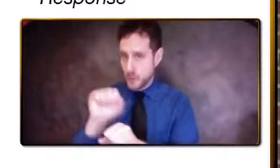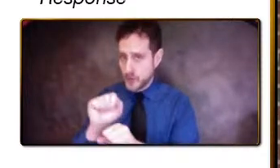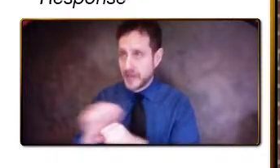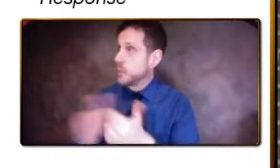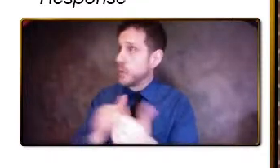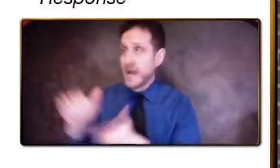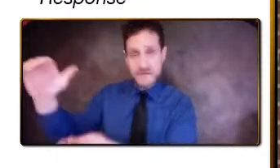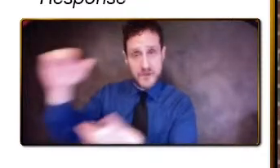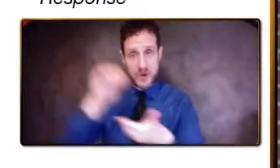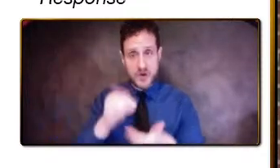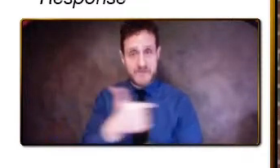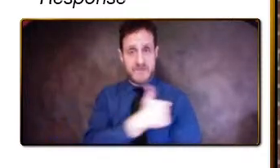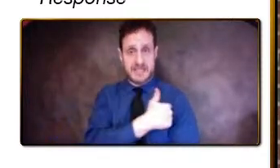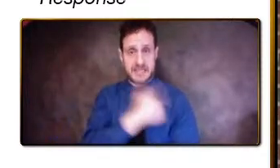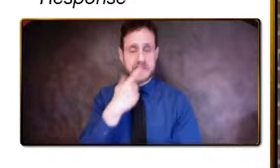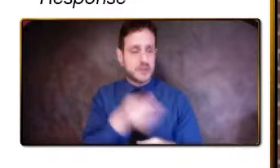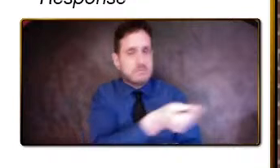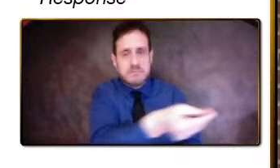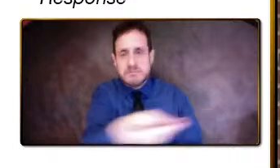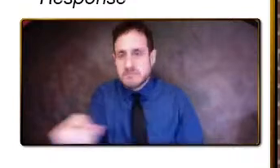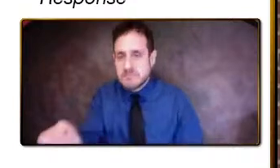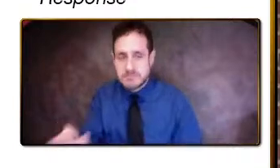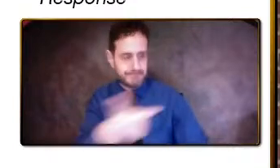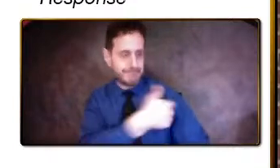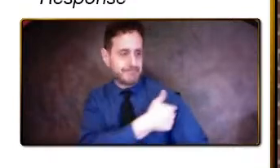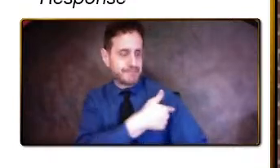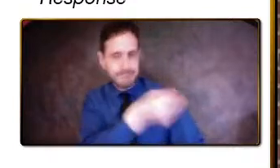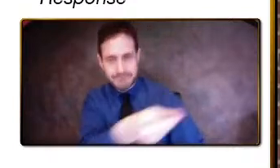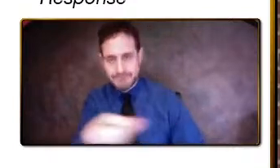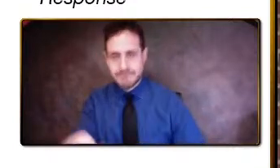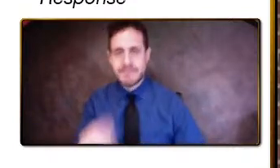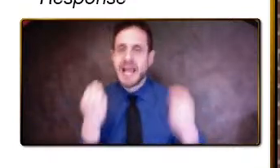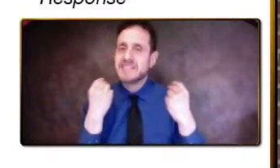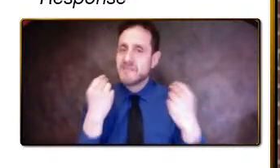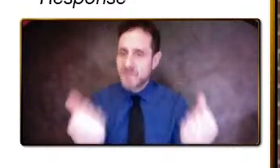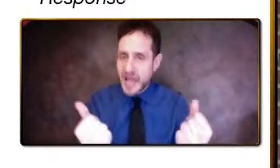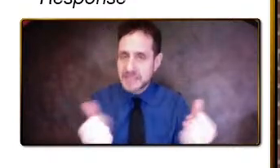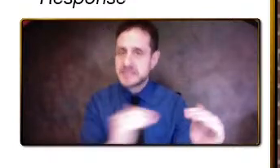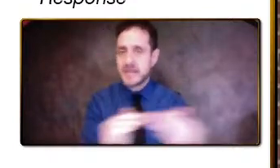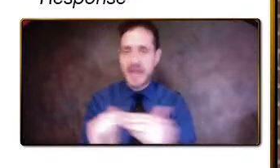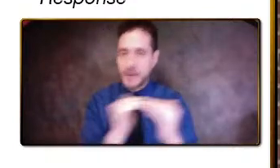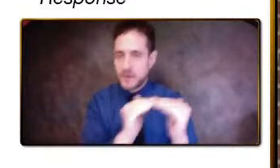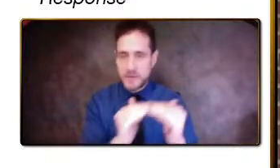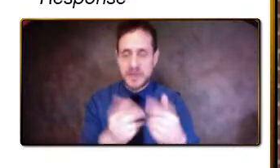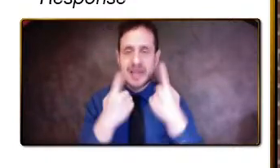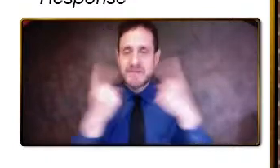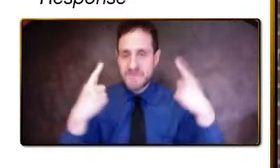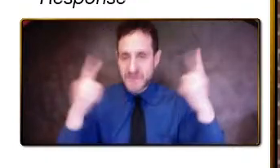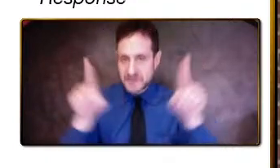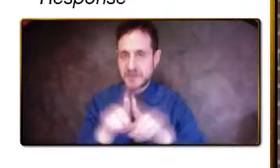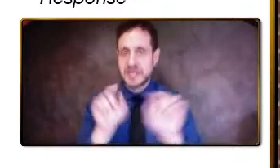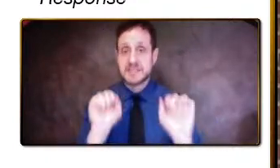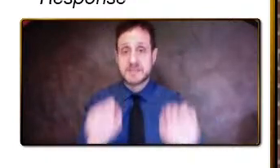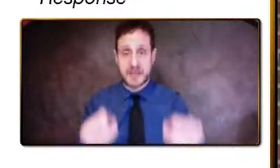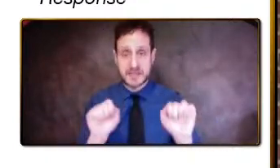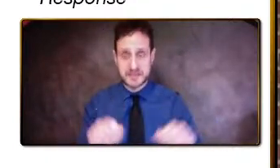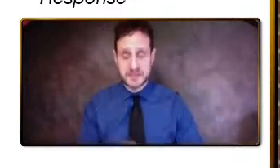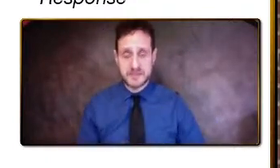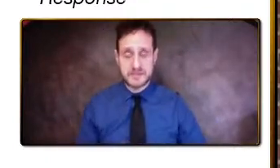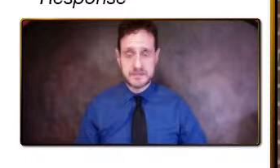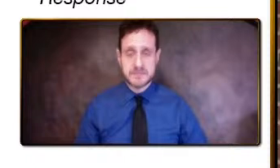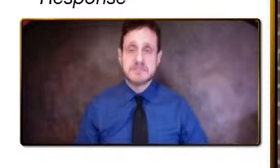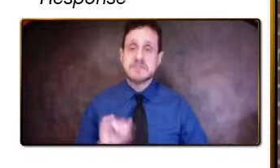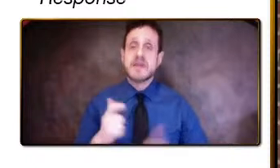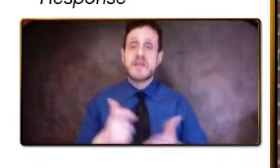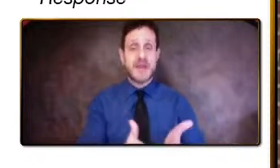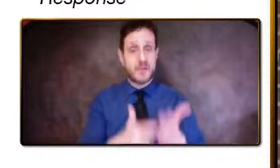the arms of people as quickly and as equitably and as effectively as possible. And that takes